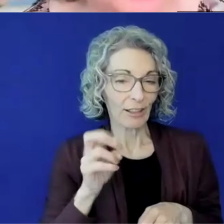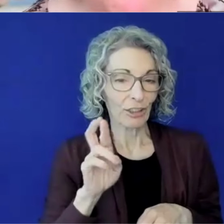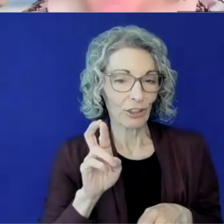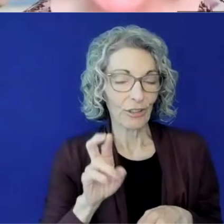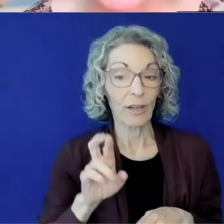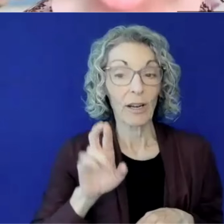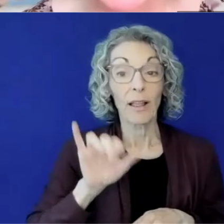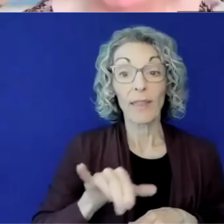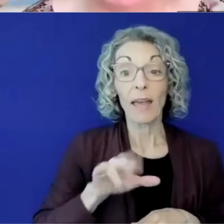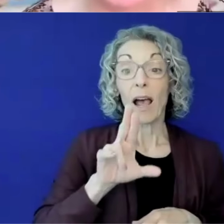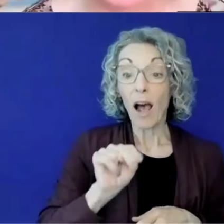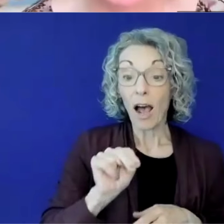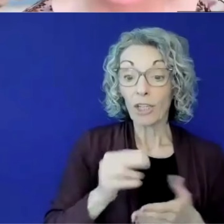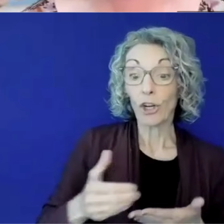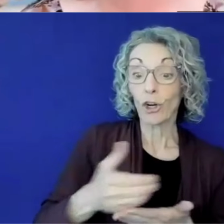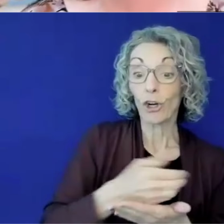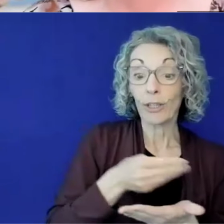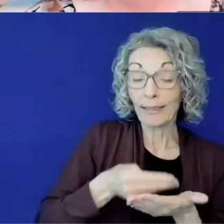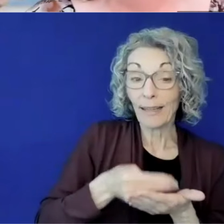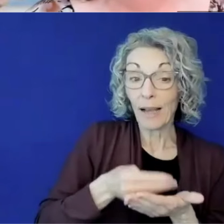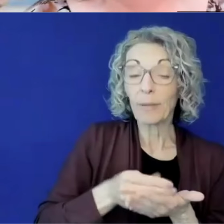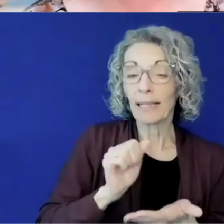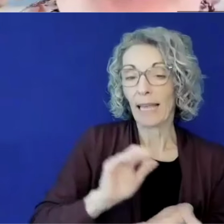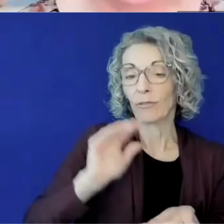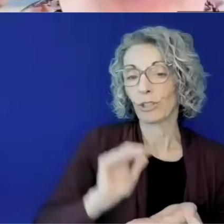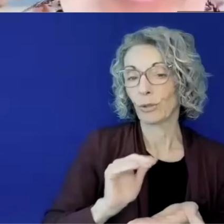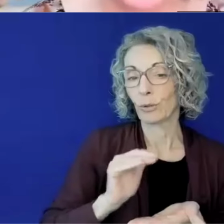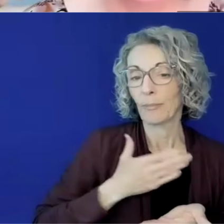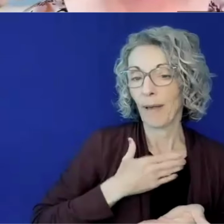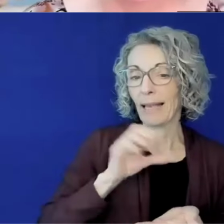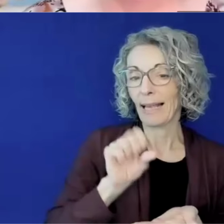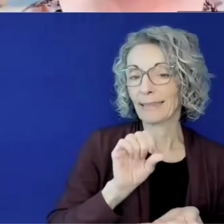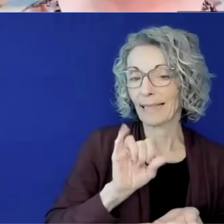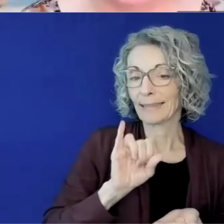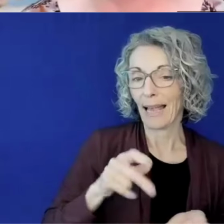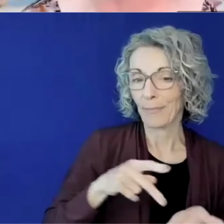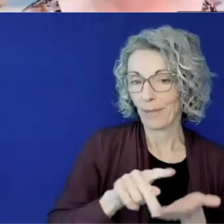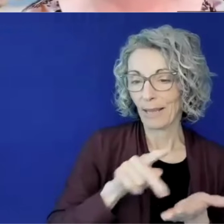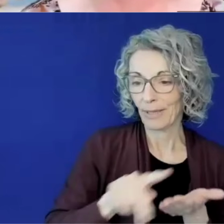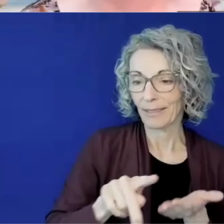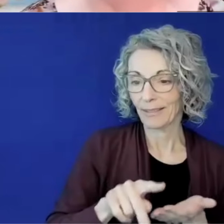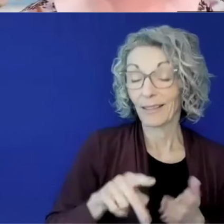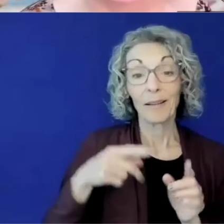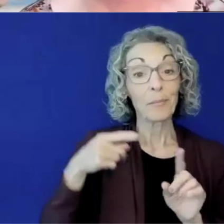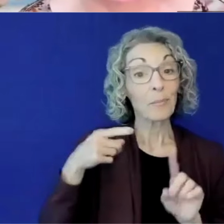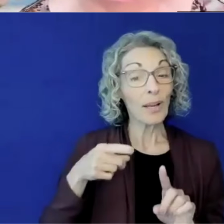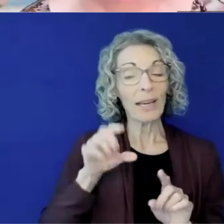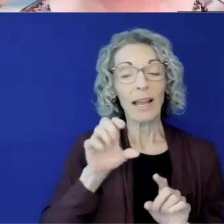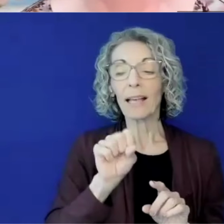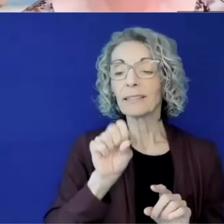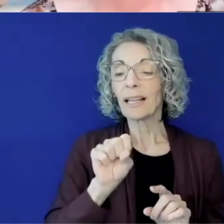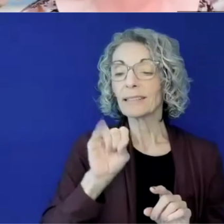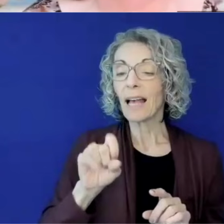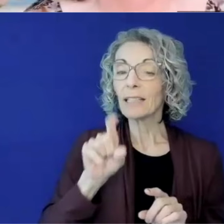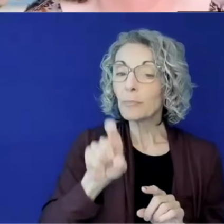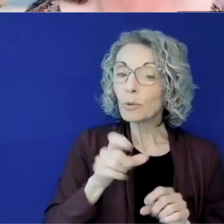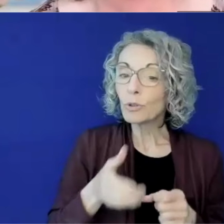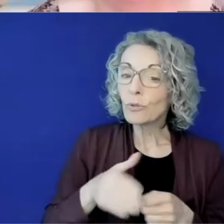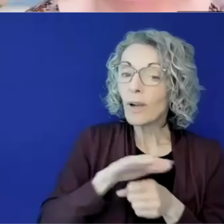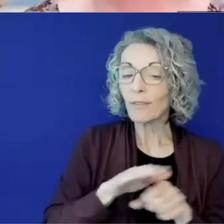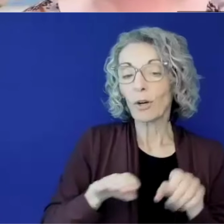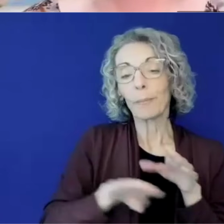reduce the amount of my SSI payment. The idea is that SSI is supposed to pay for basic living expenses.